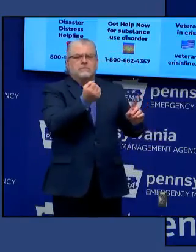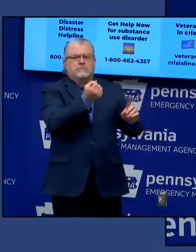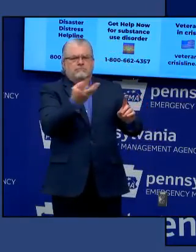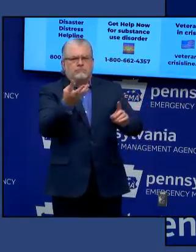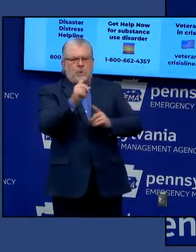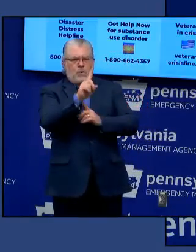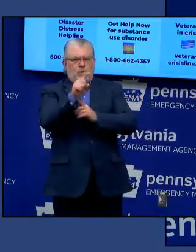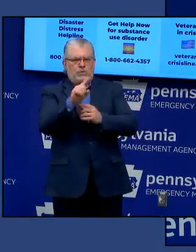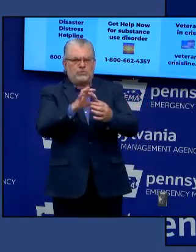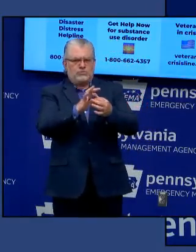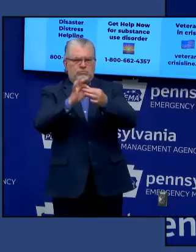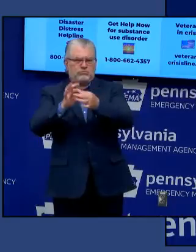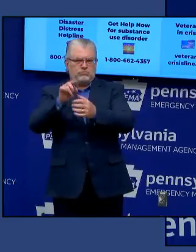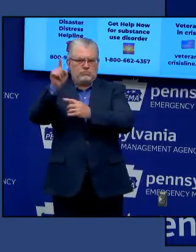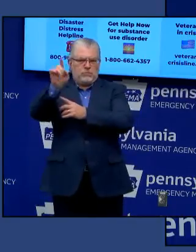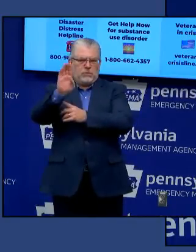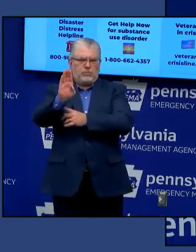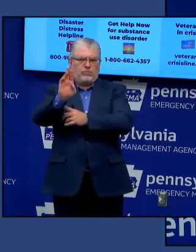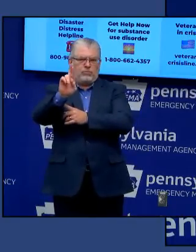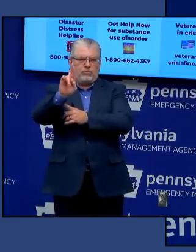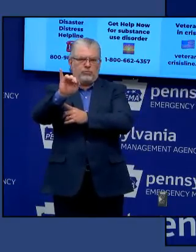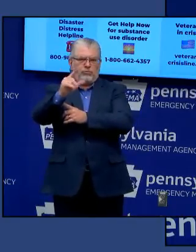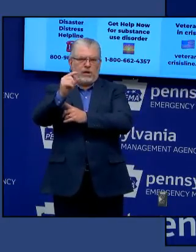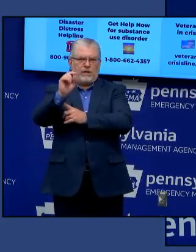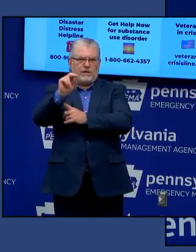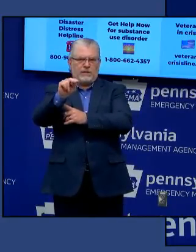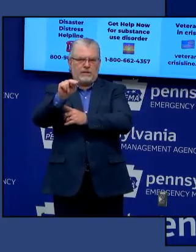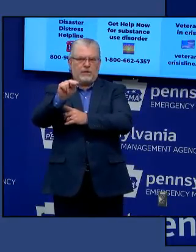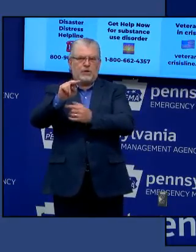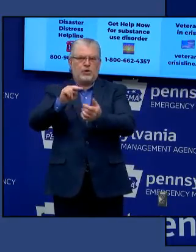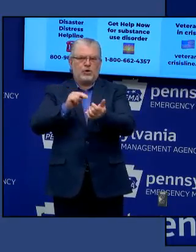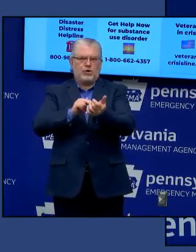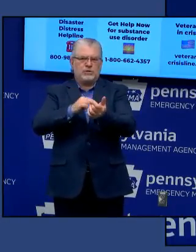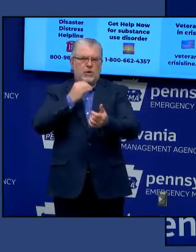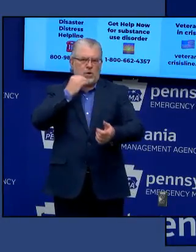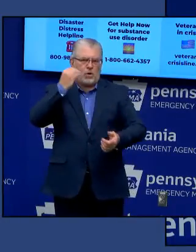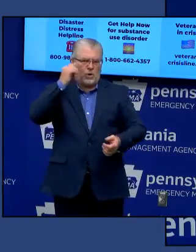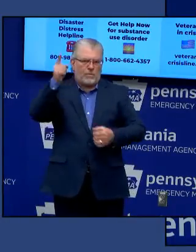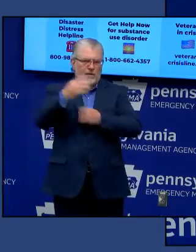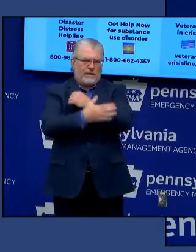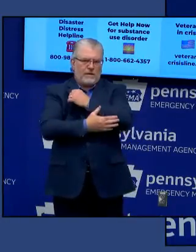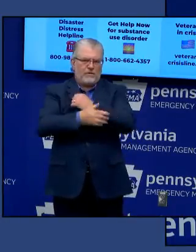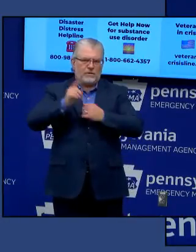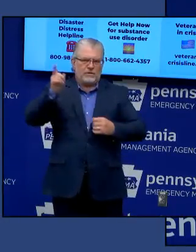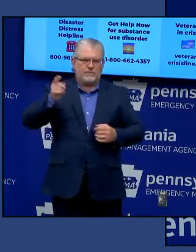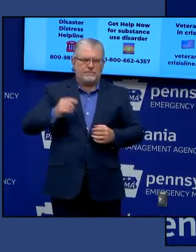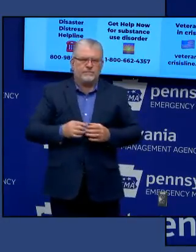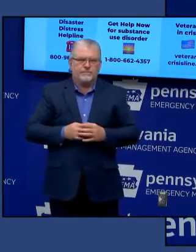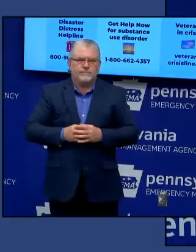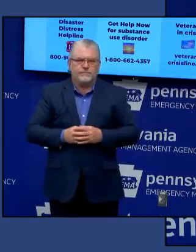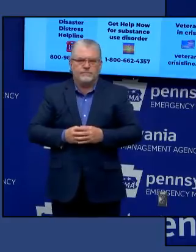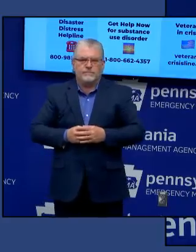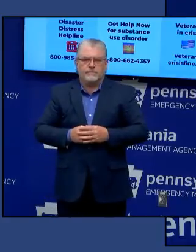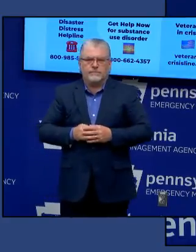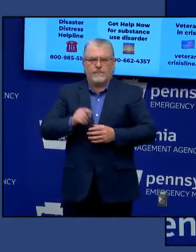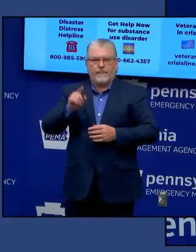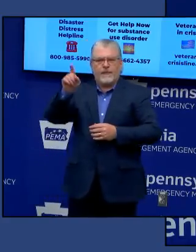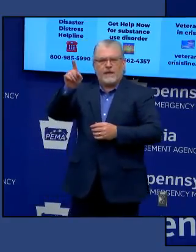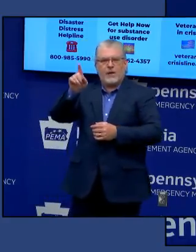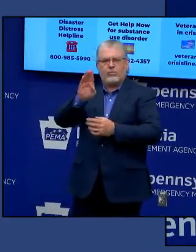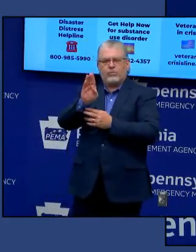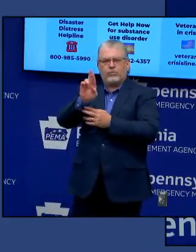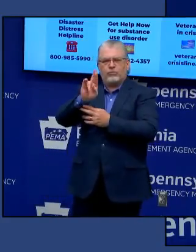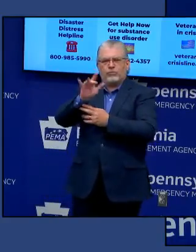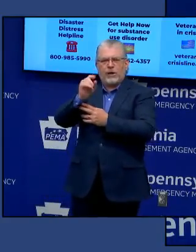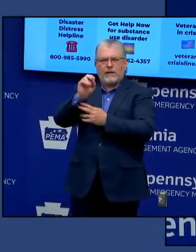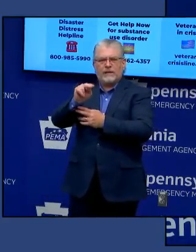Numbers jumped in Beaver County, 59 to 65, all coming from the same zip code where Brighton Rehab is located. Can you confirm the cases